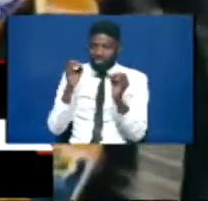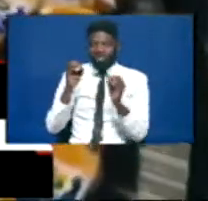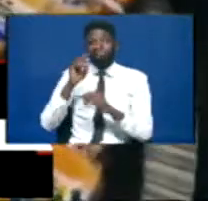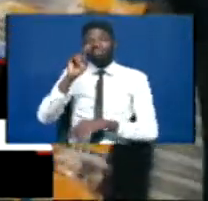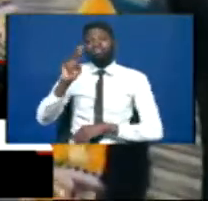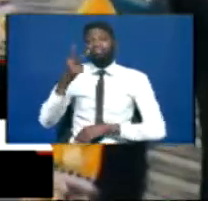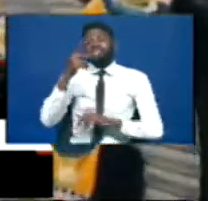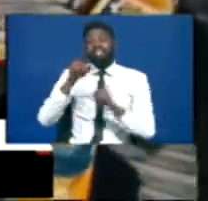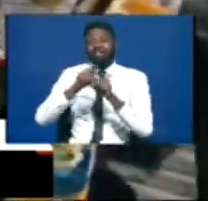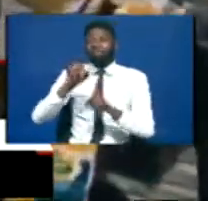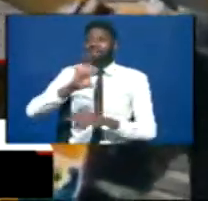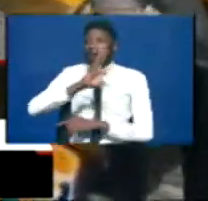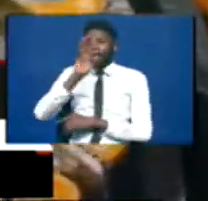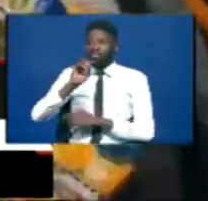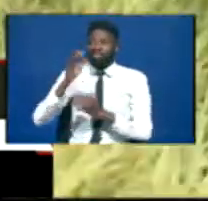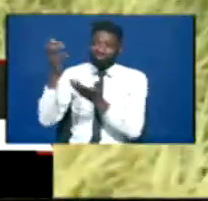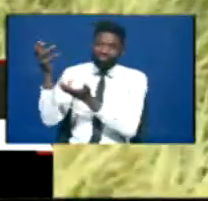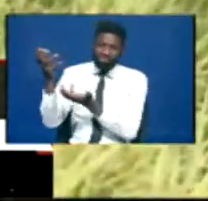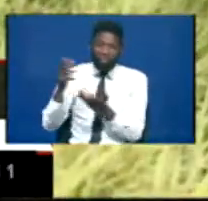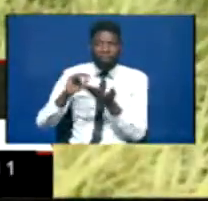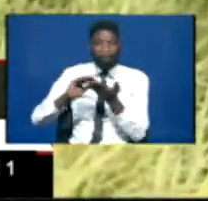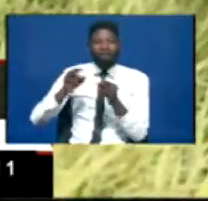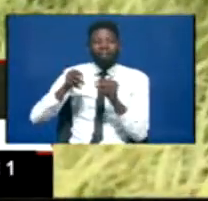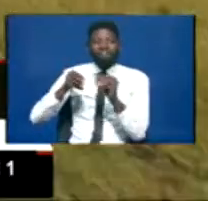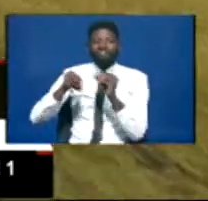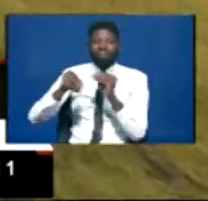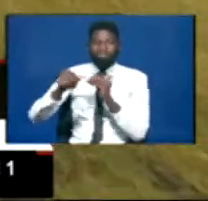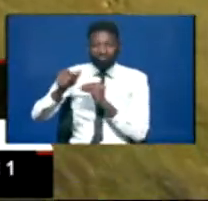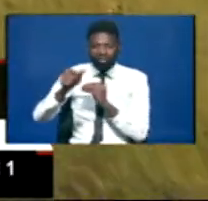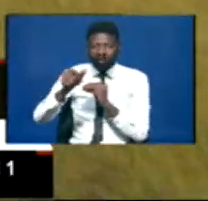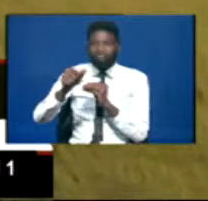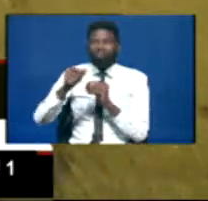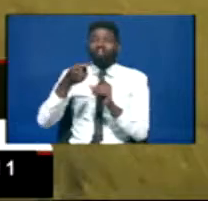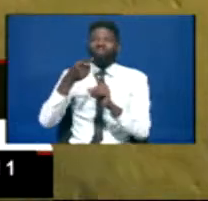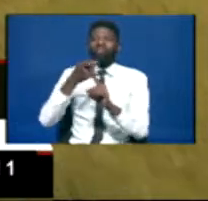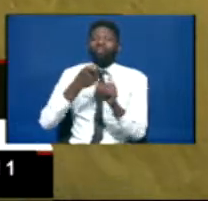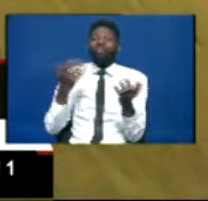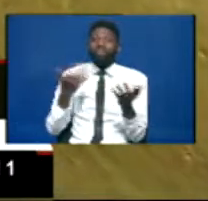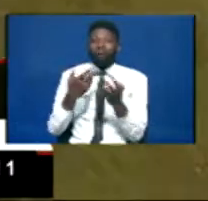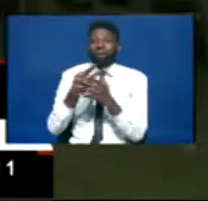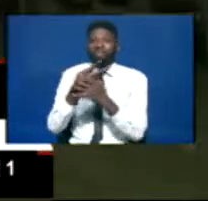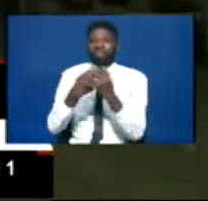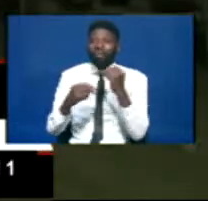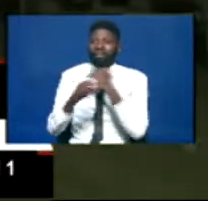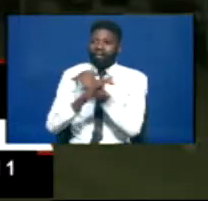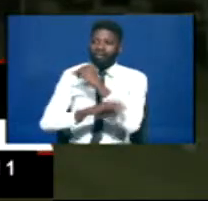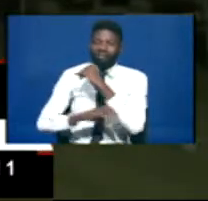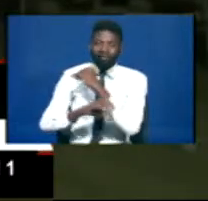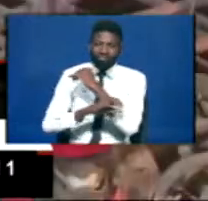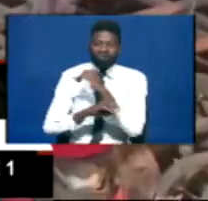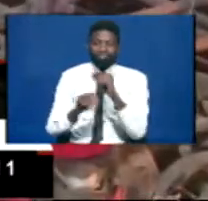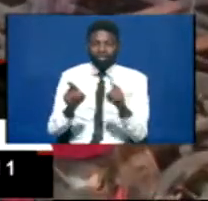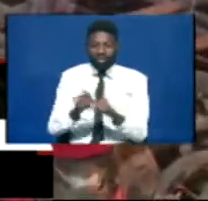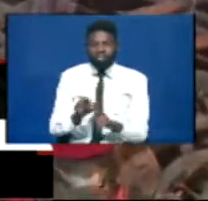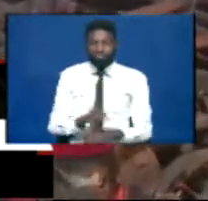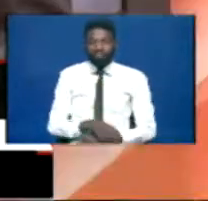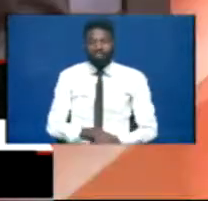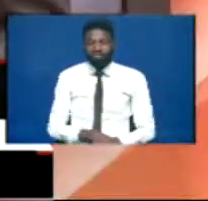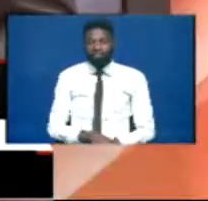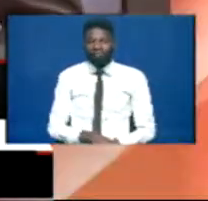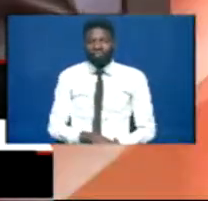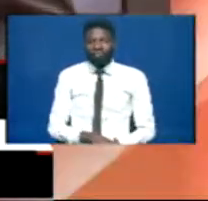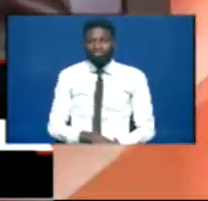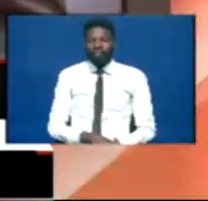Africa imports a lot of fertilizers from both countries. Nikiripotia Dunia Wiki Hii, mimi ni John Madanji.